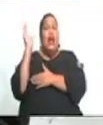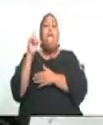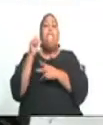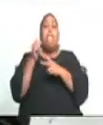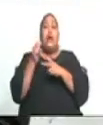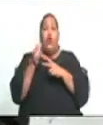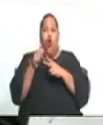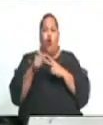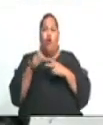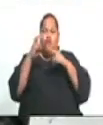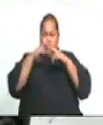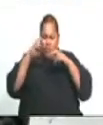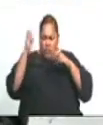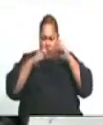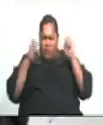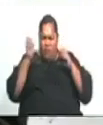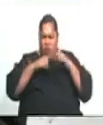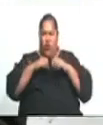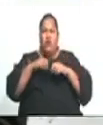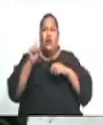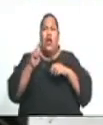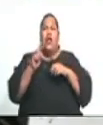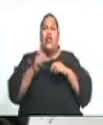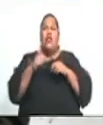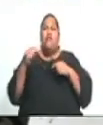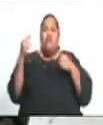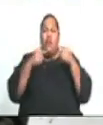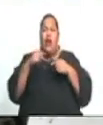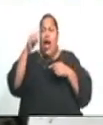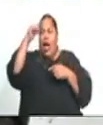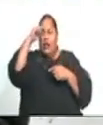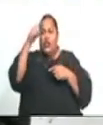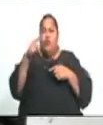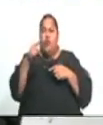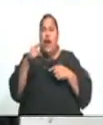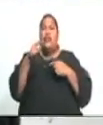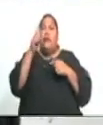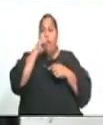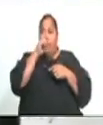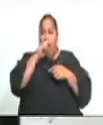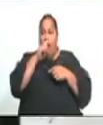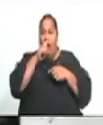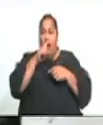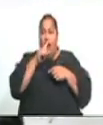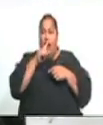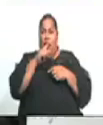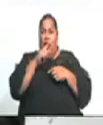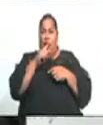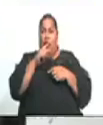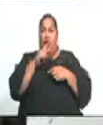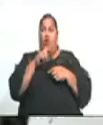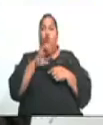interrogated, debated, and understood by the very people that it is going to